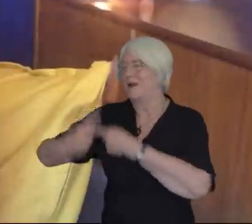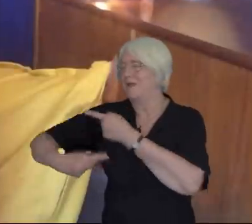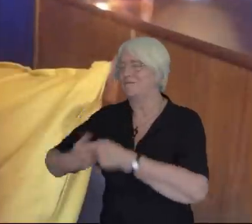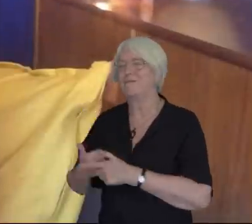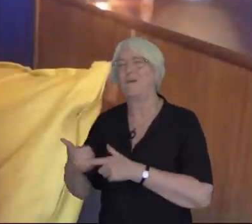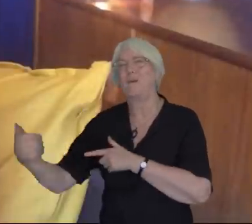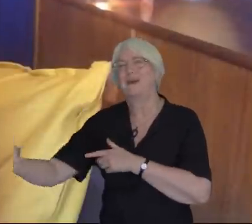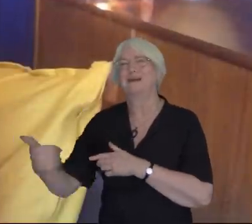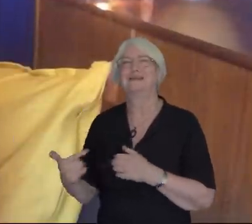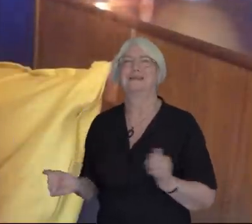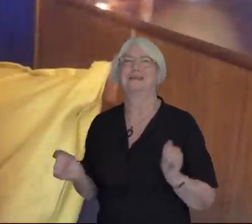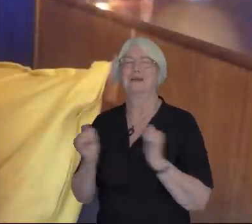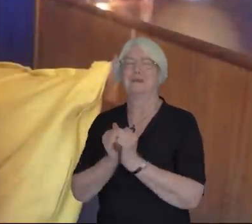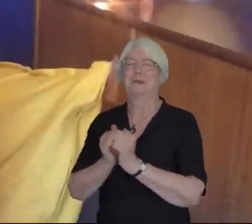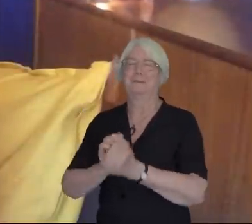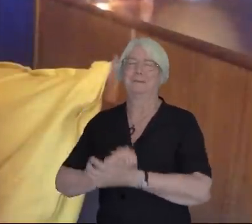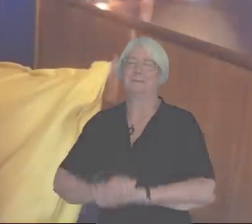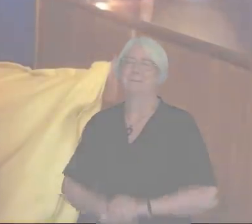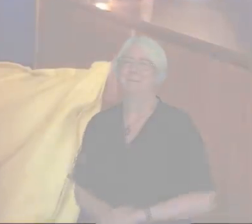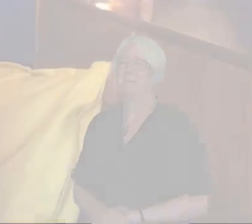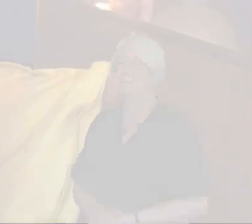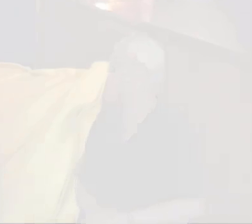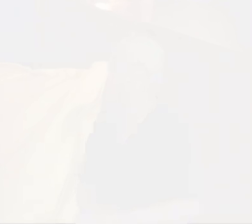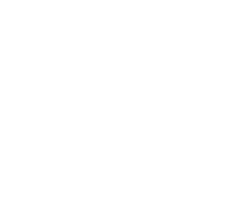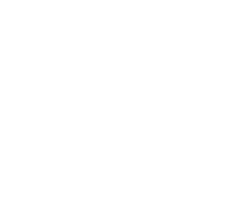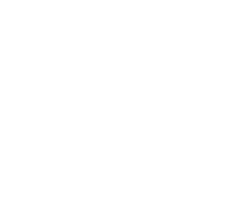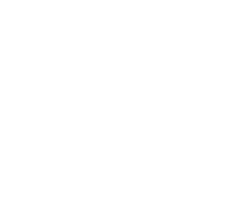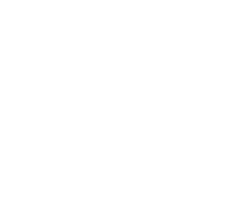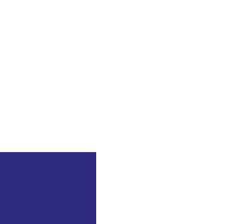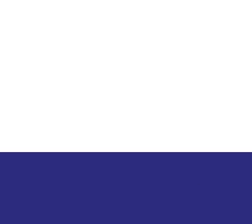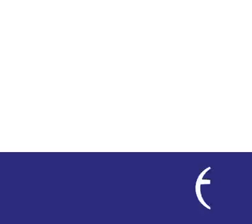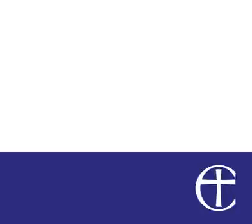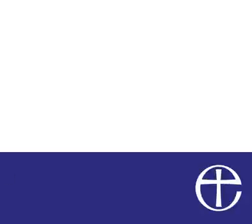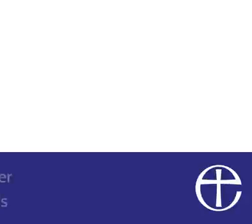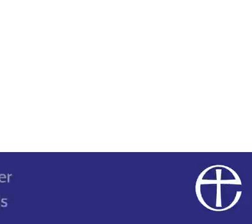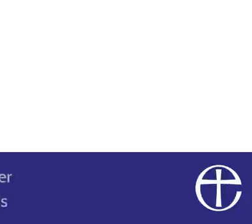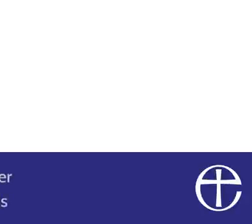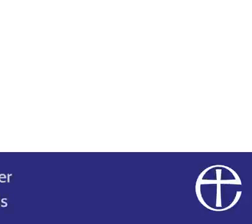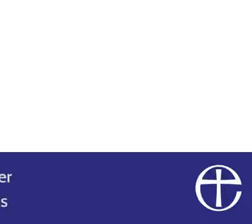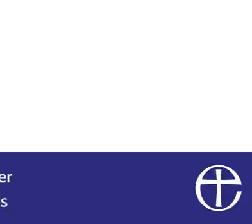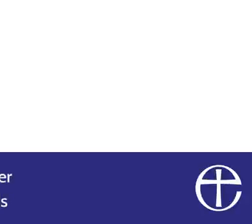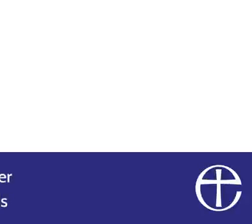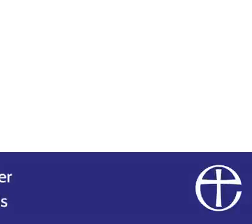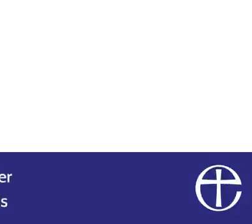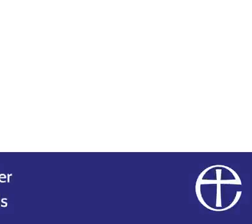always. Amen.